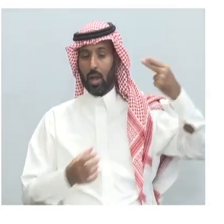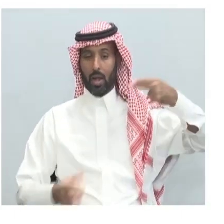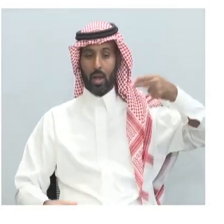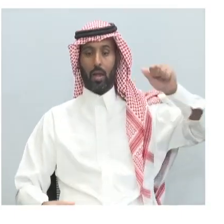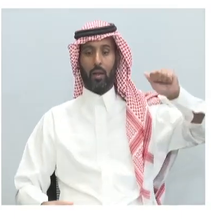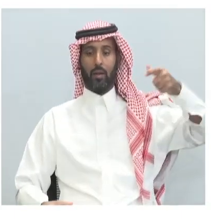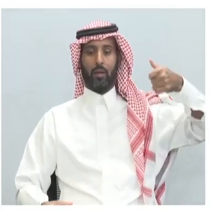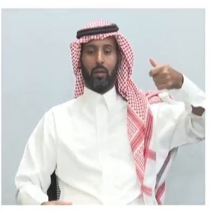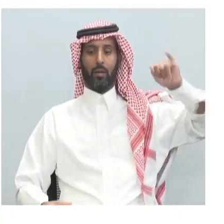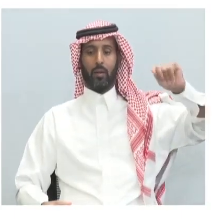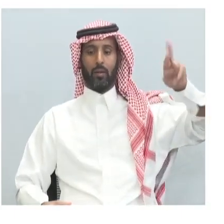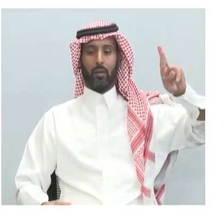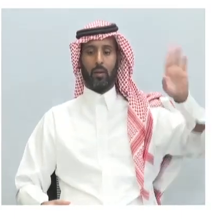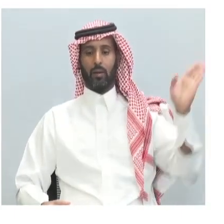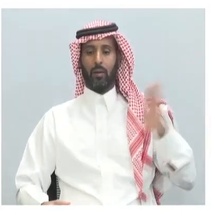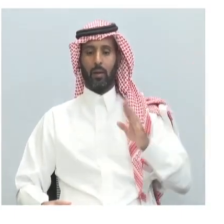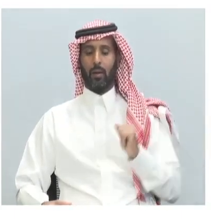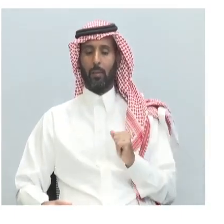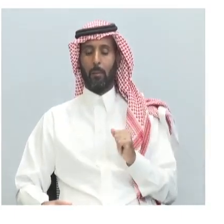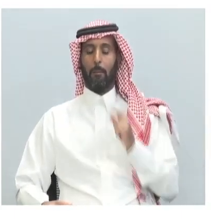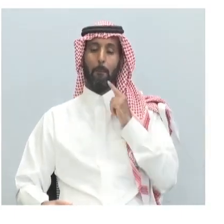hair, yes, hair,